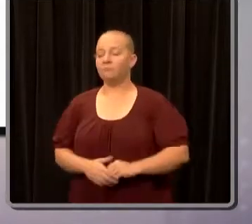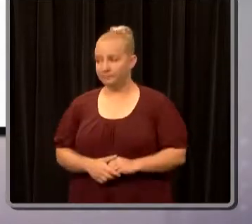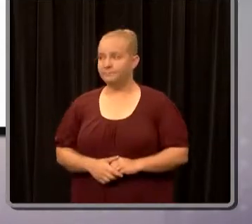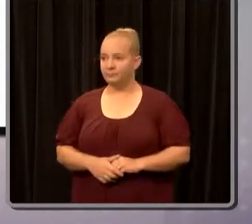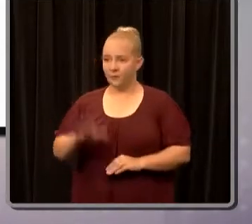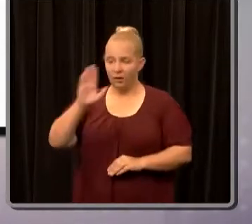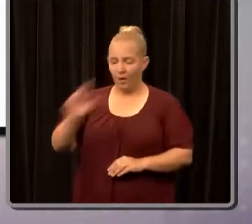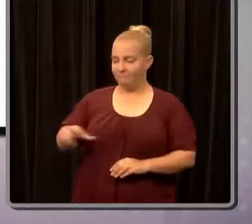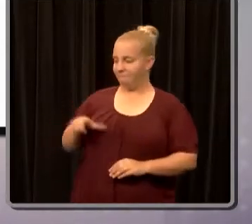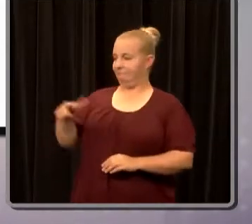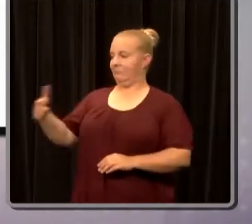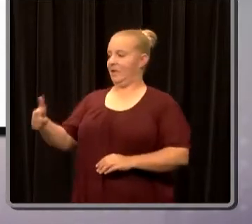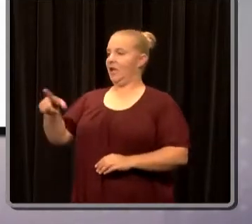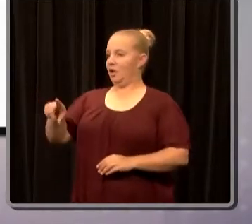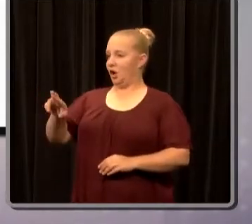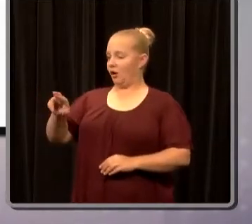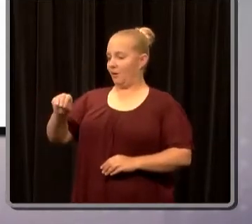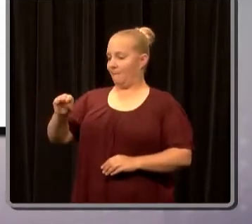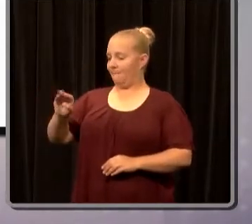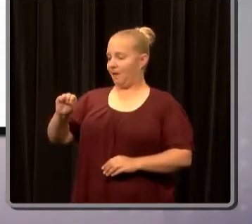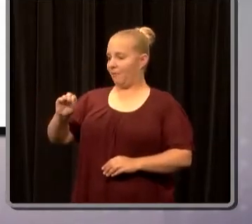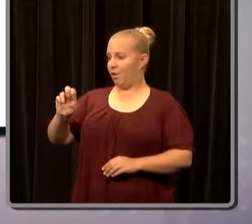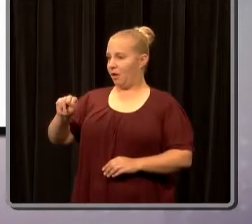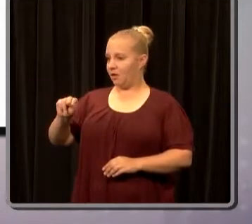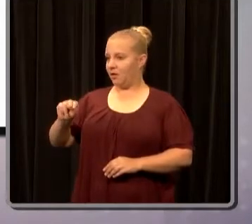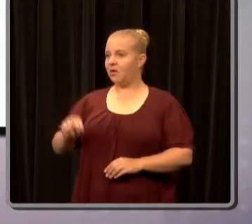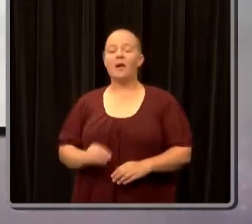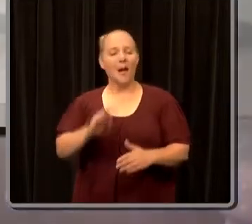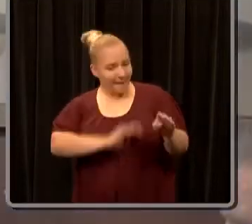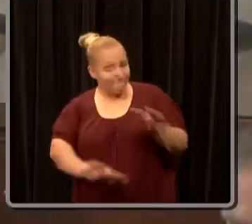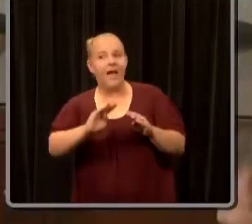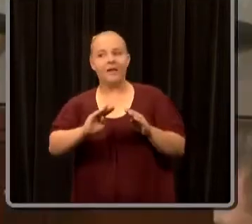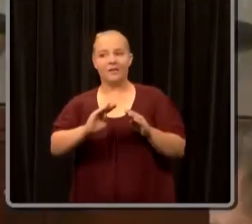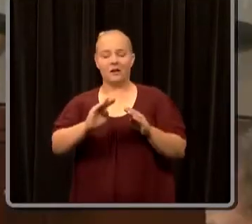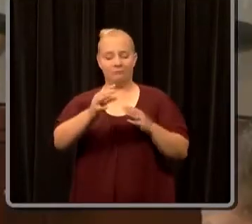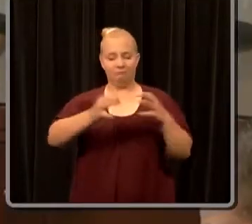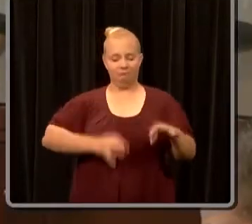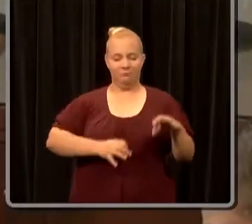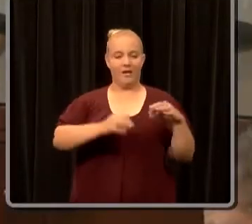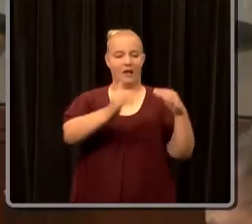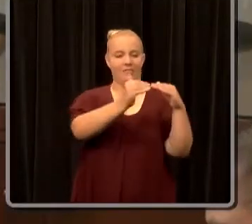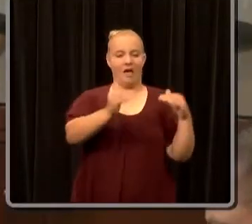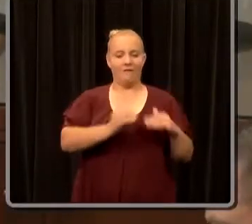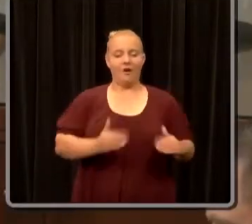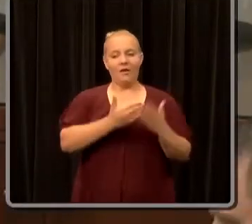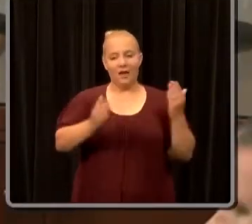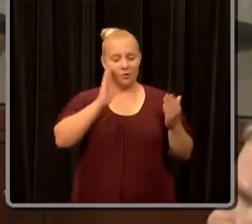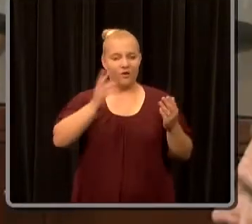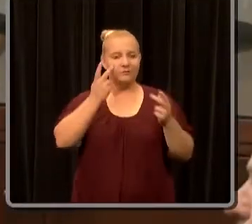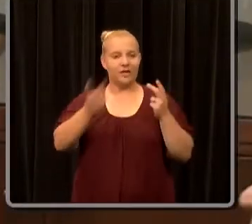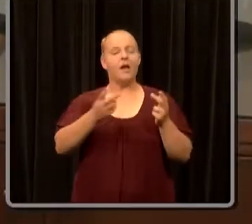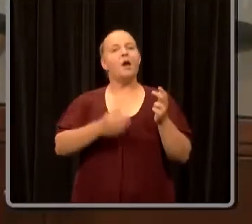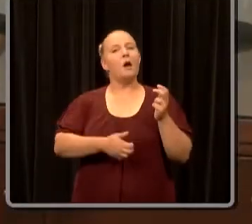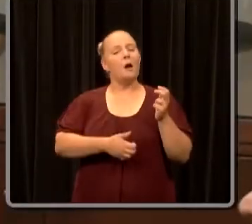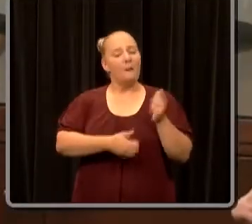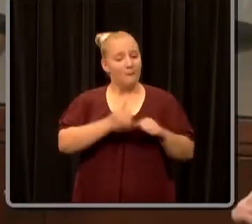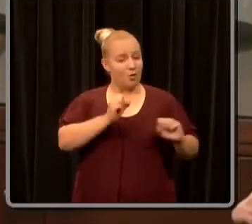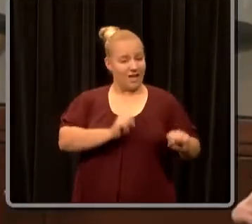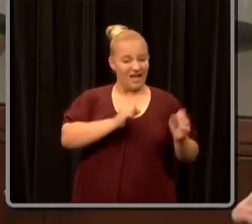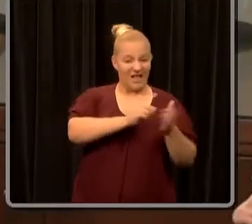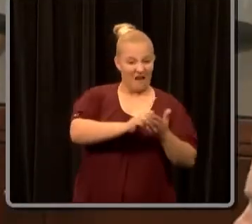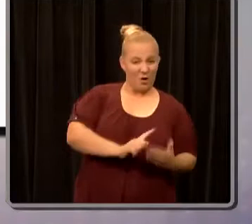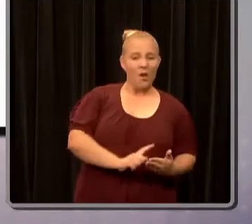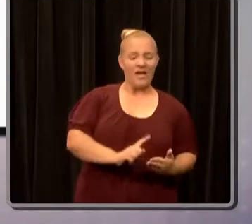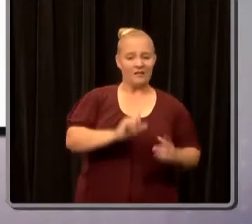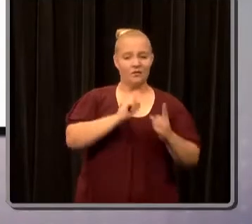I'll let Dr. McMullen go on the rest there. And basically, we break it down by level of things that you will see most likely on a weekly basis in our schools,